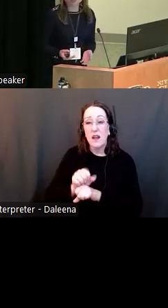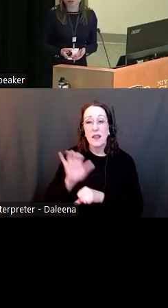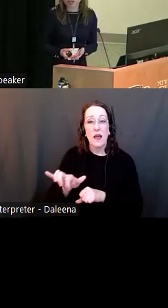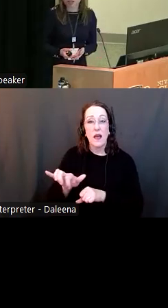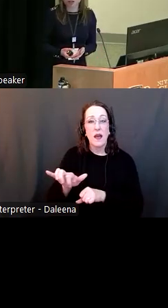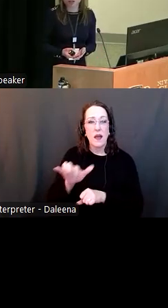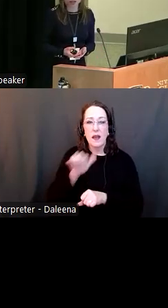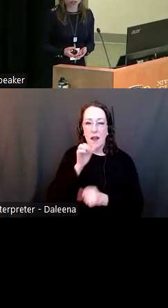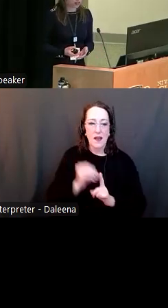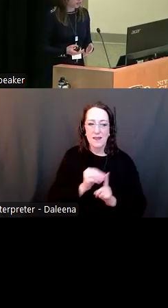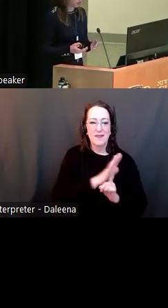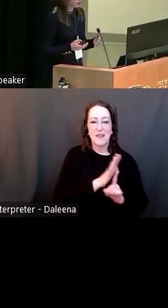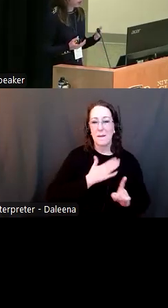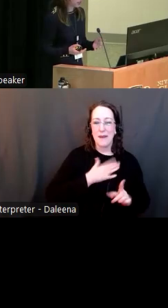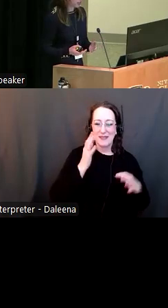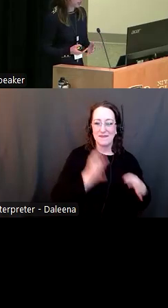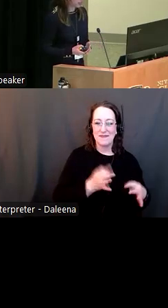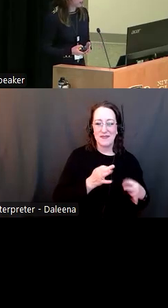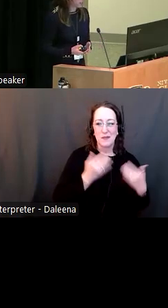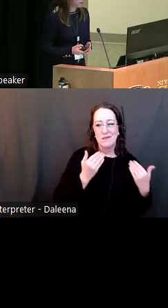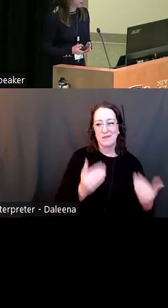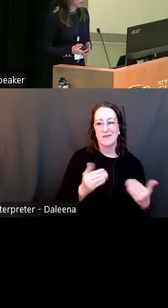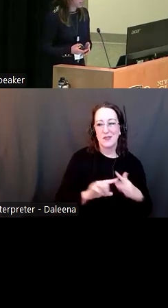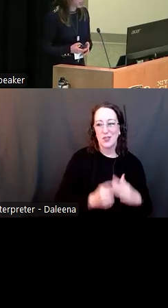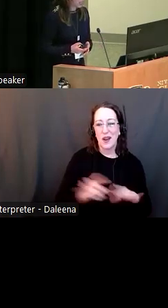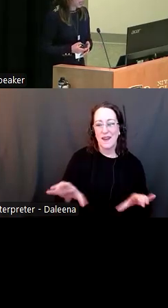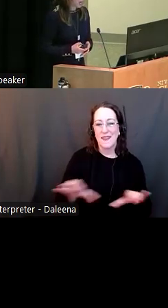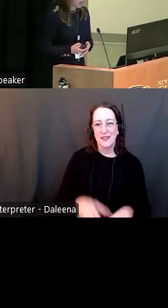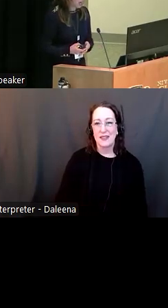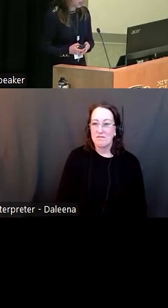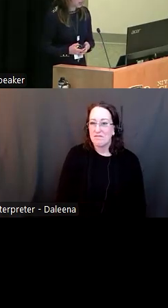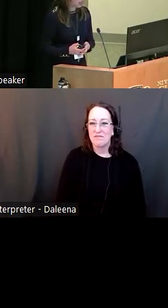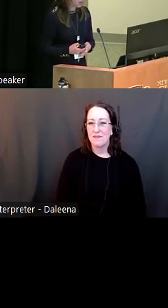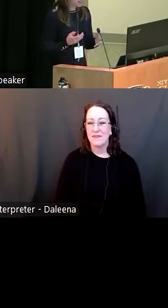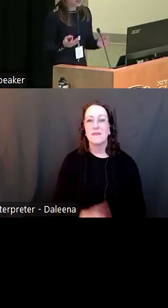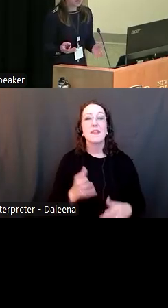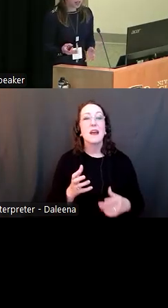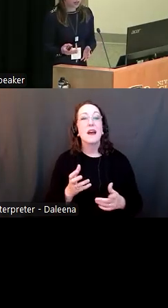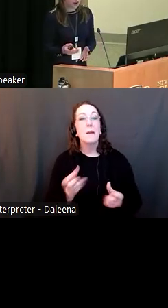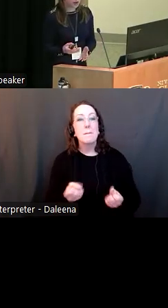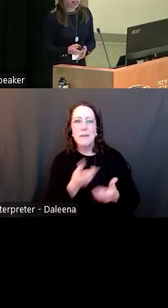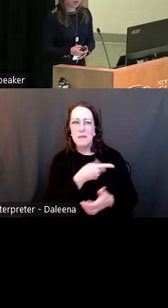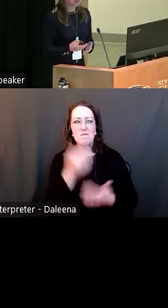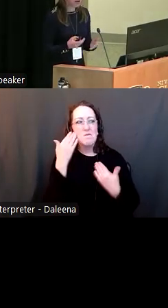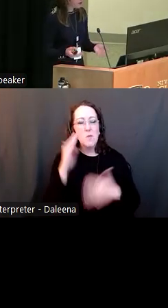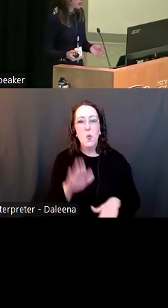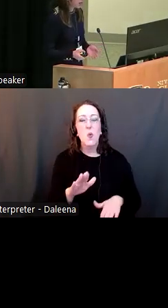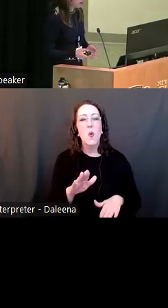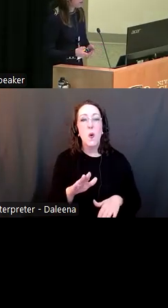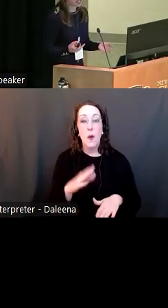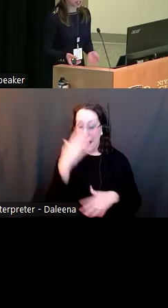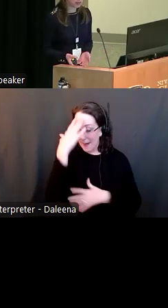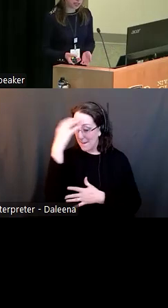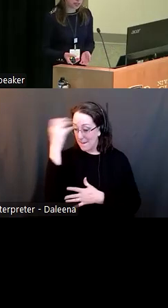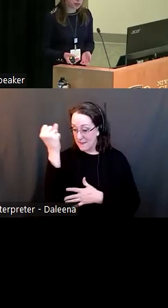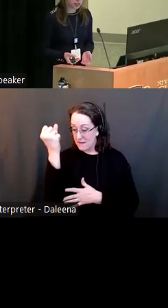not influence their decision to start an activity. And a lot of them did not know that memory of